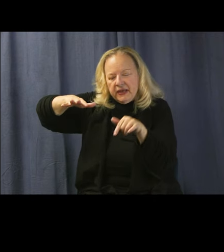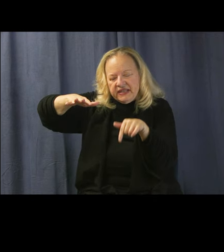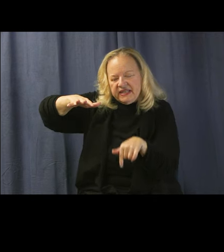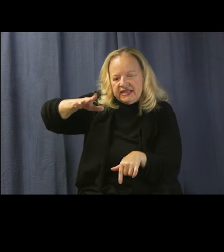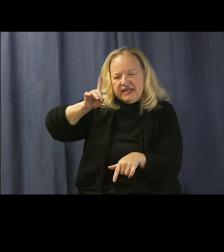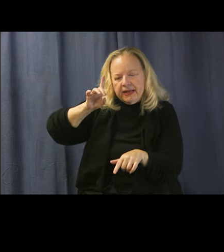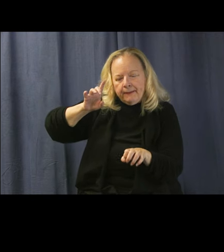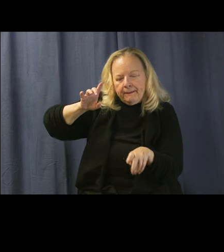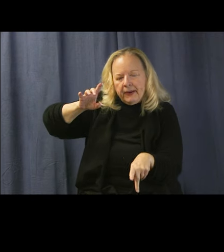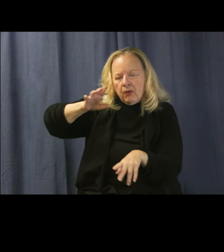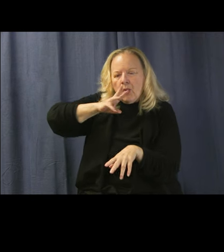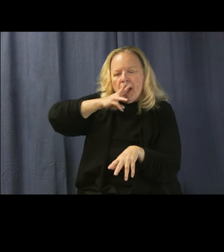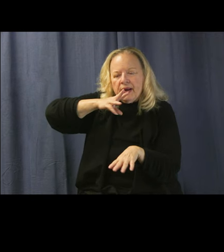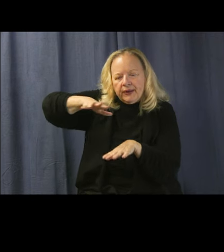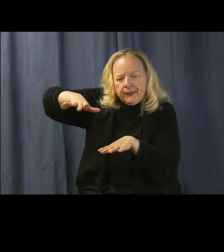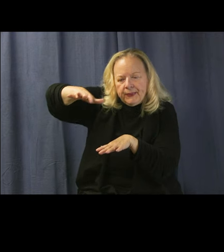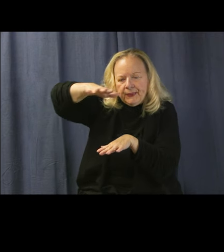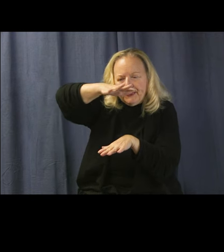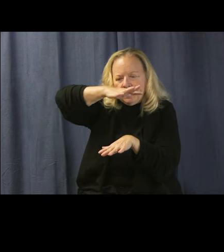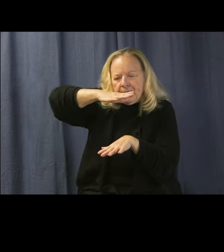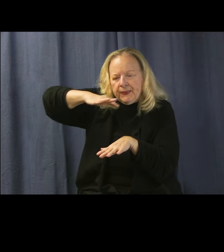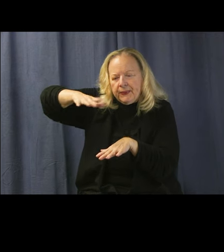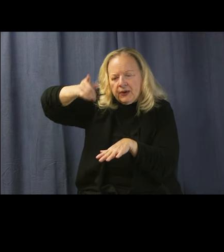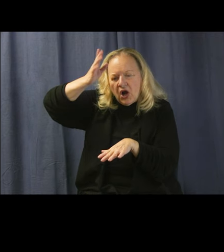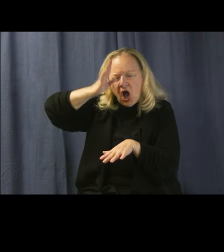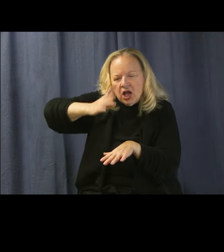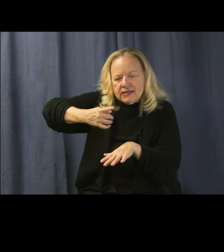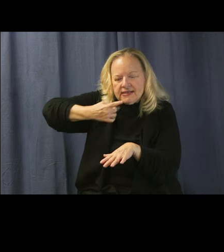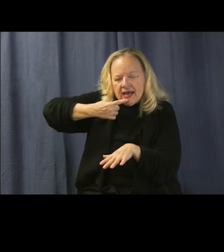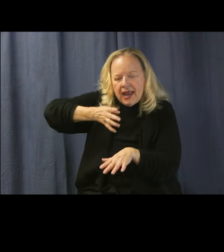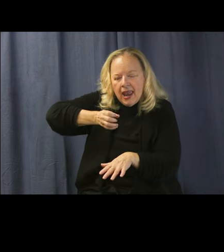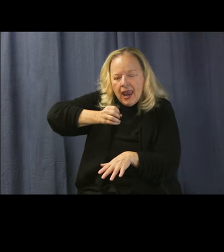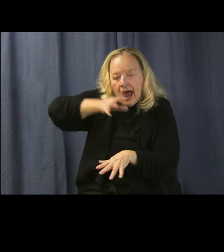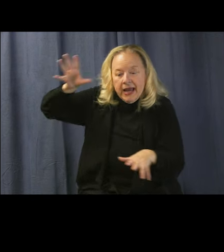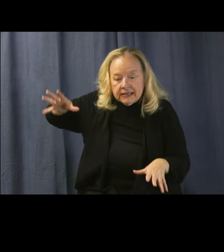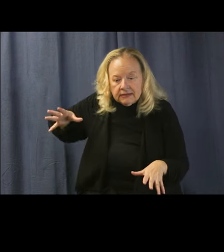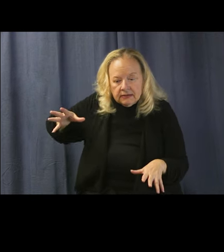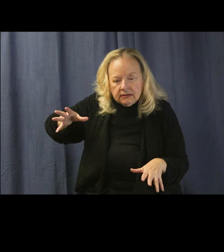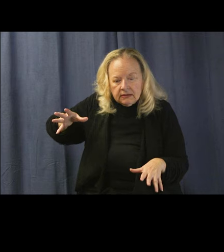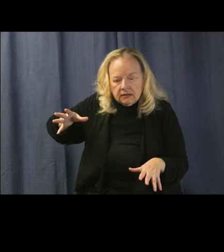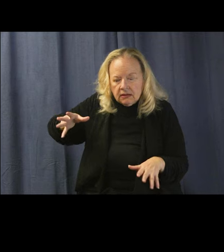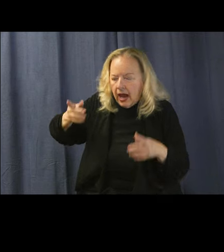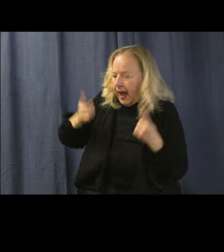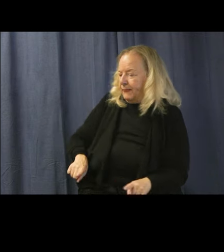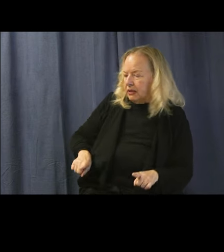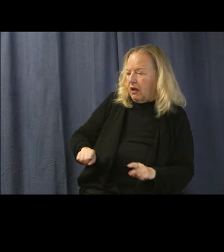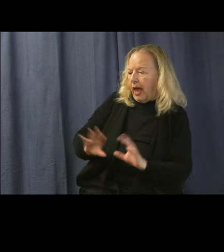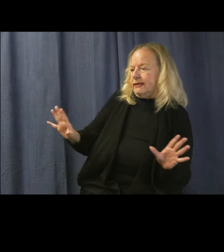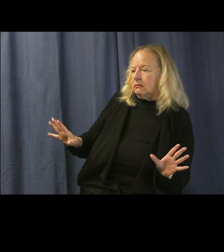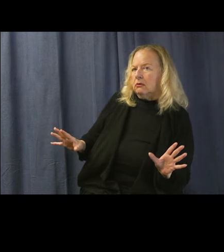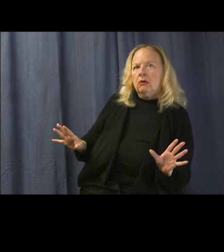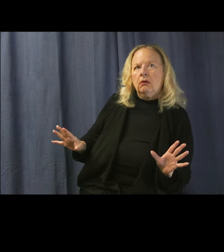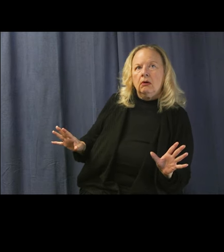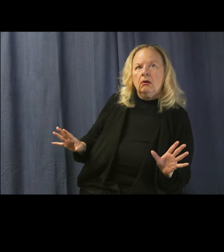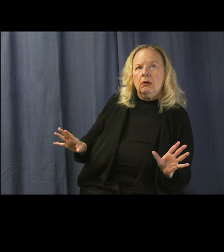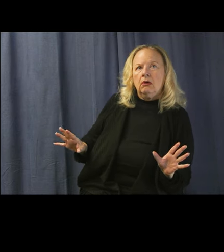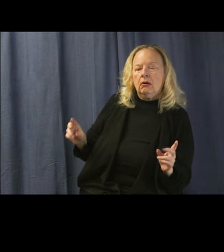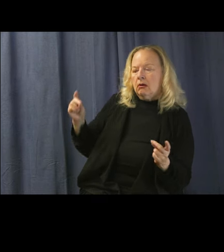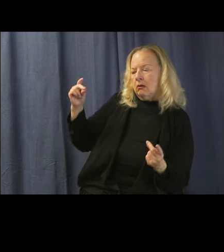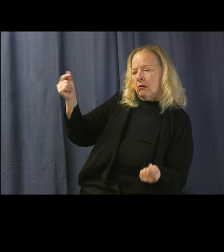the waters. And God said, let there be light, and there was light. I want you